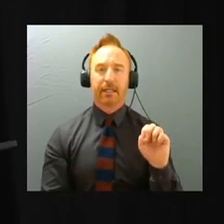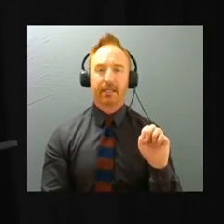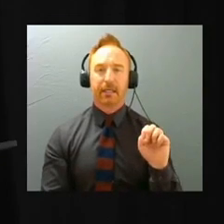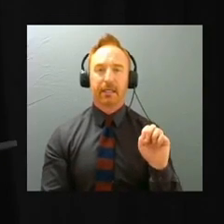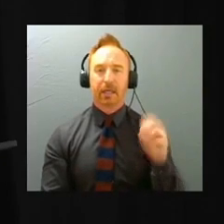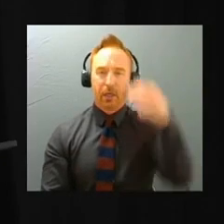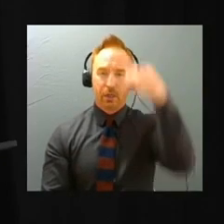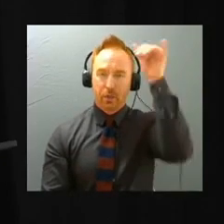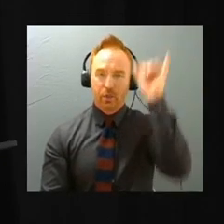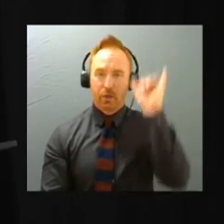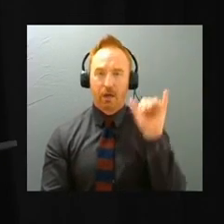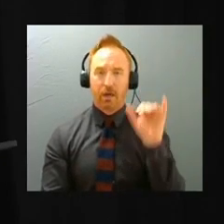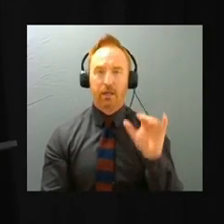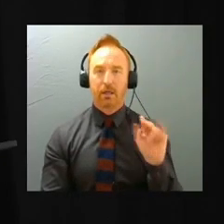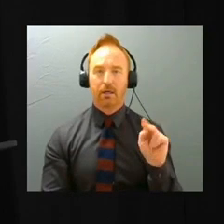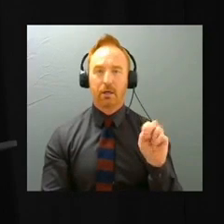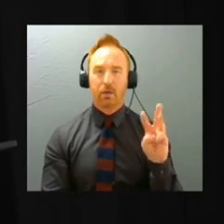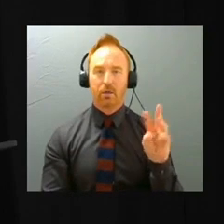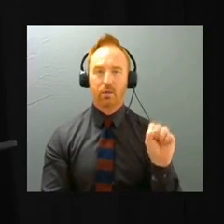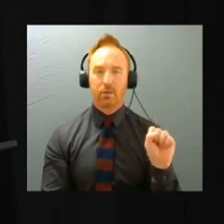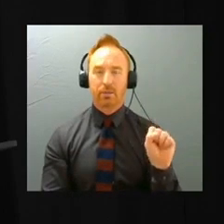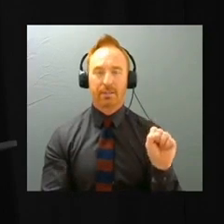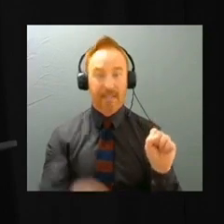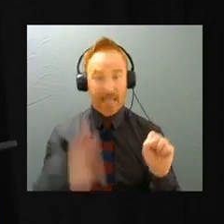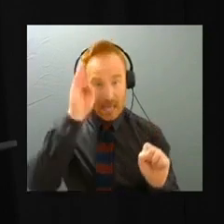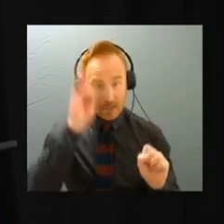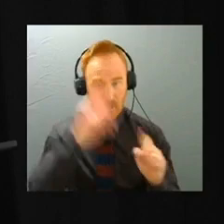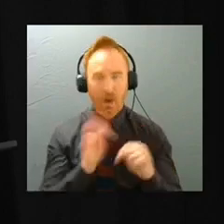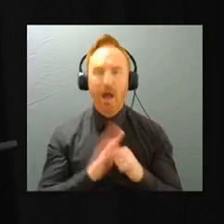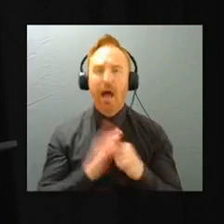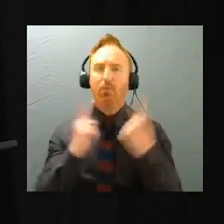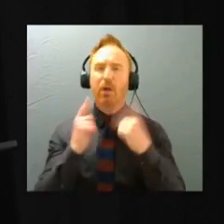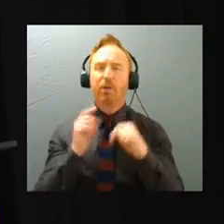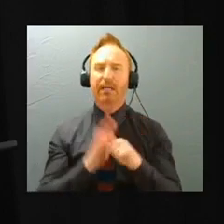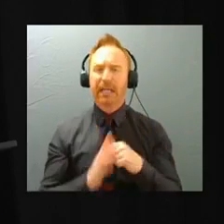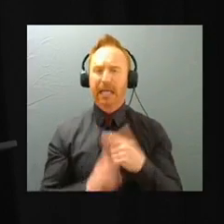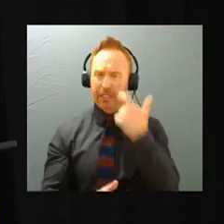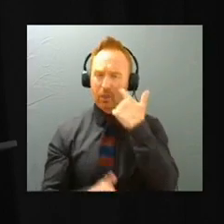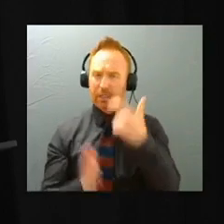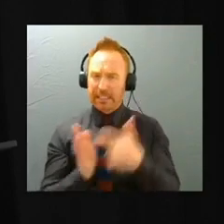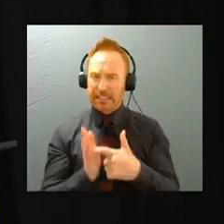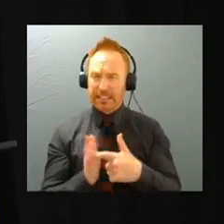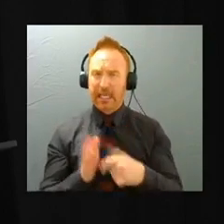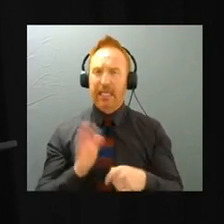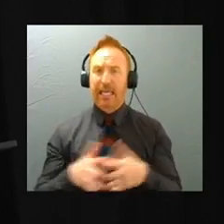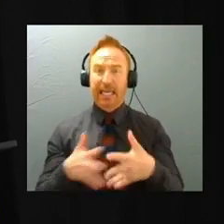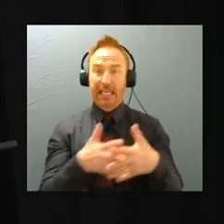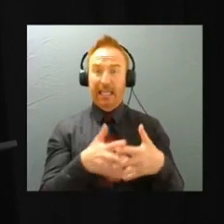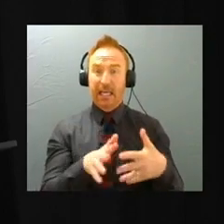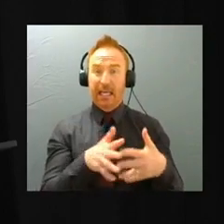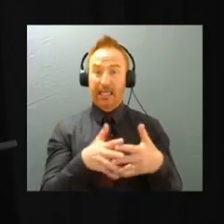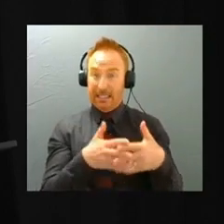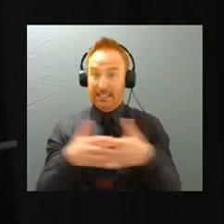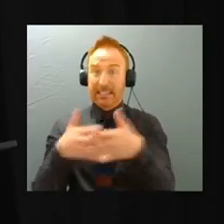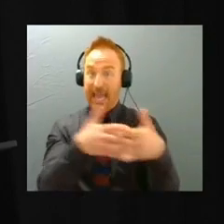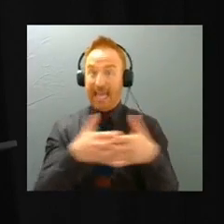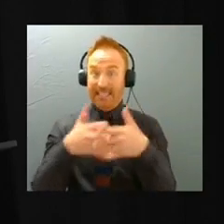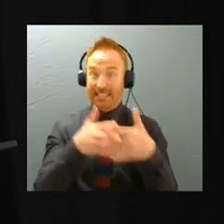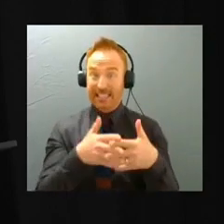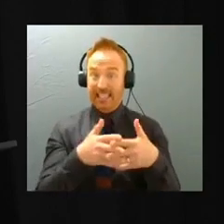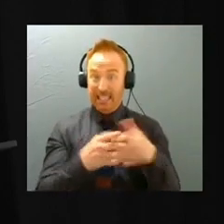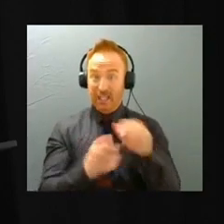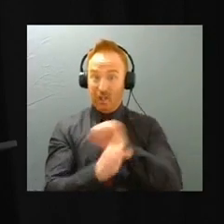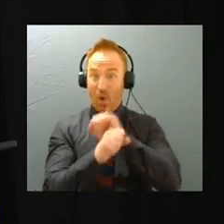Hi. I'm wondering, given the increased cases we're seeing down in the States, if there was any thought